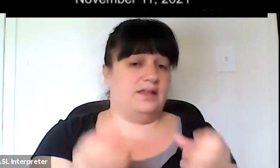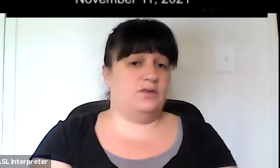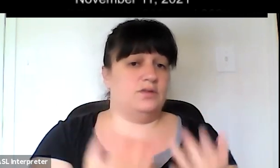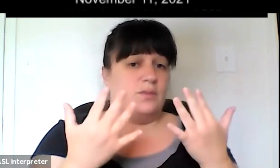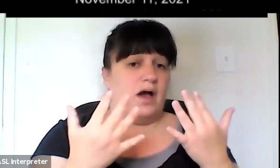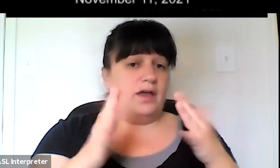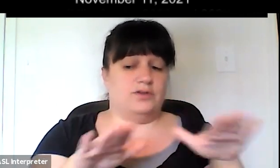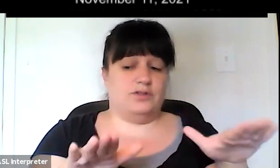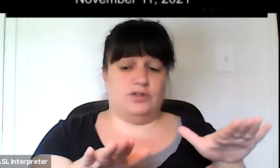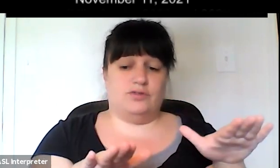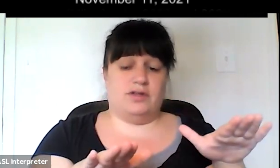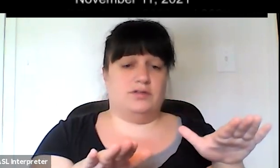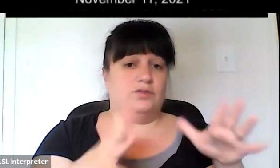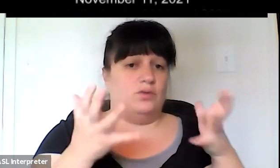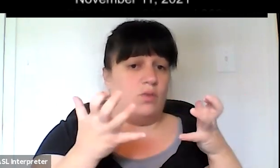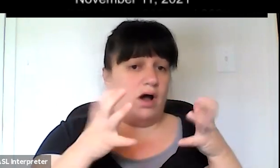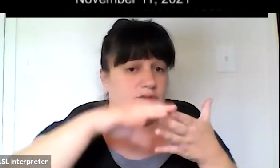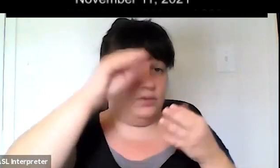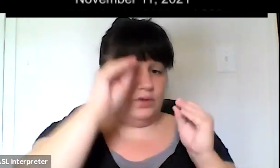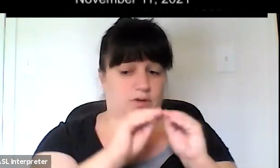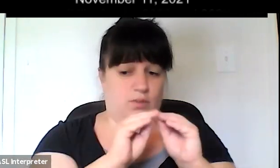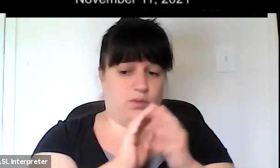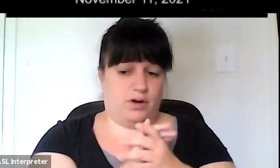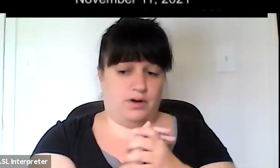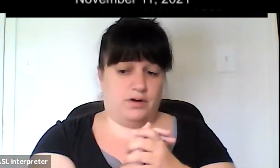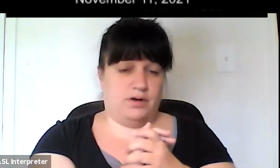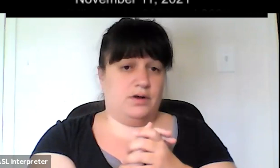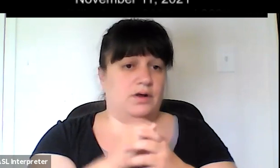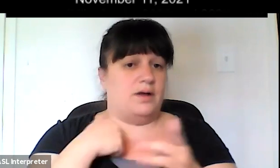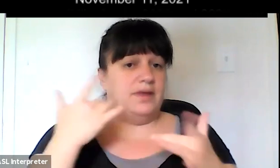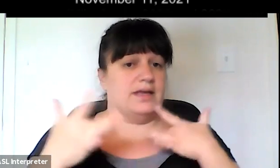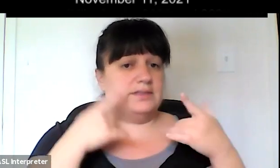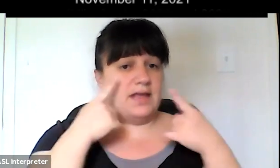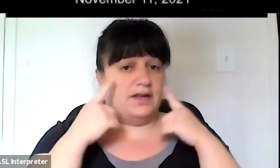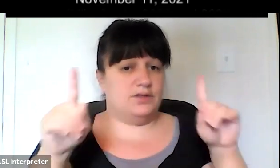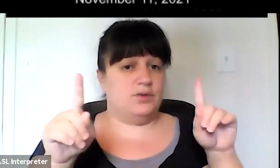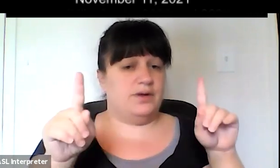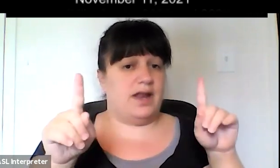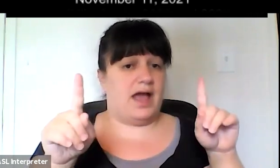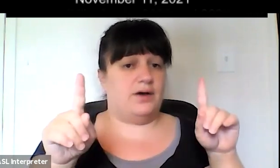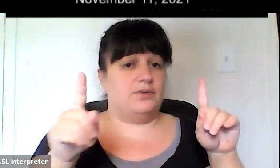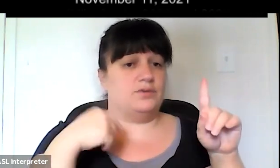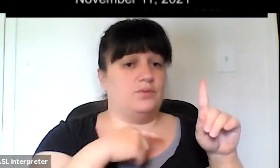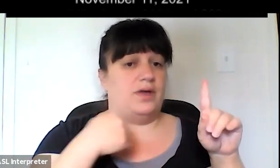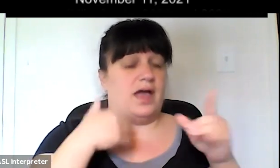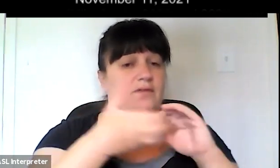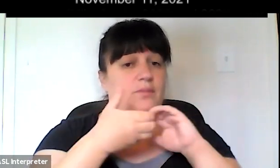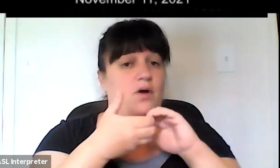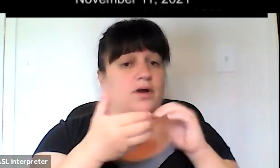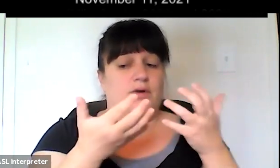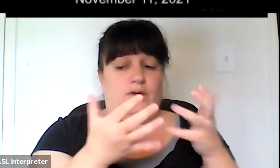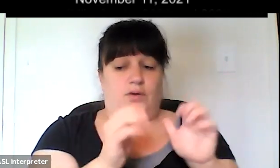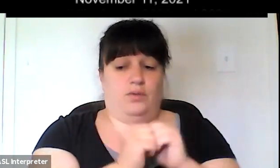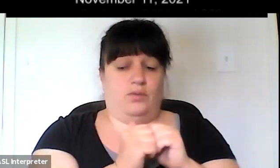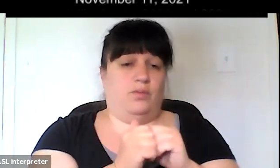inspires children to want to learn more. I'm excited to announce as well that we have partnered with